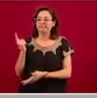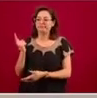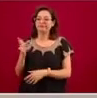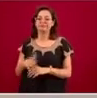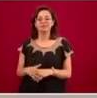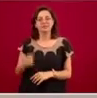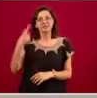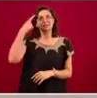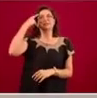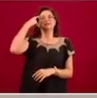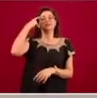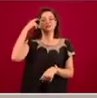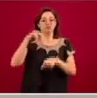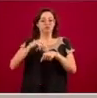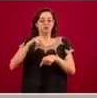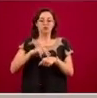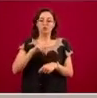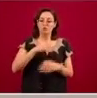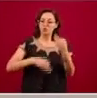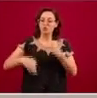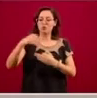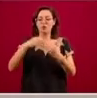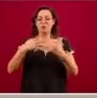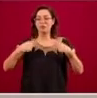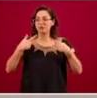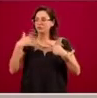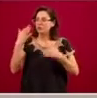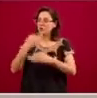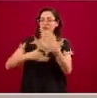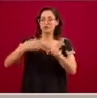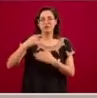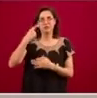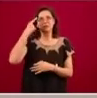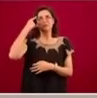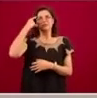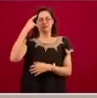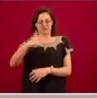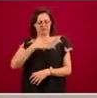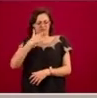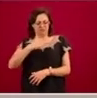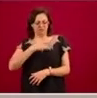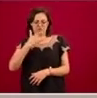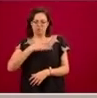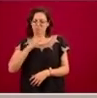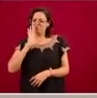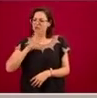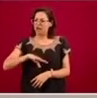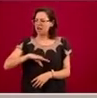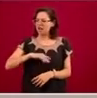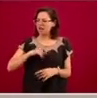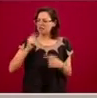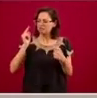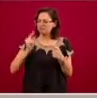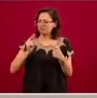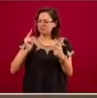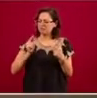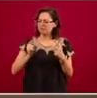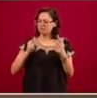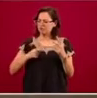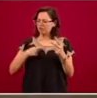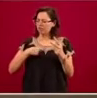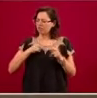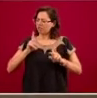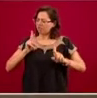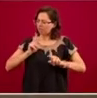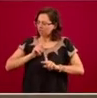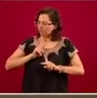to a private doctor, and then they go to a public hospital. And when they reach the public hospital, they are in